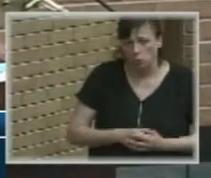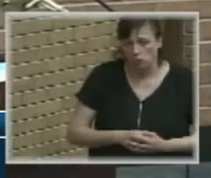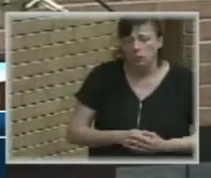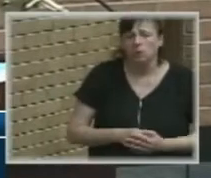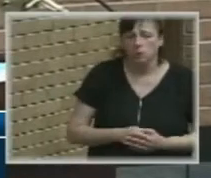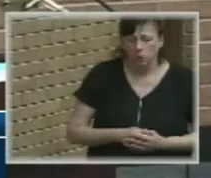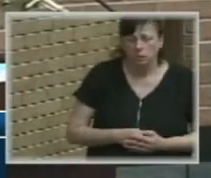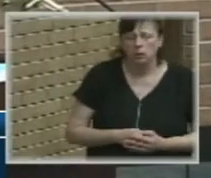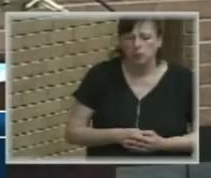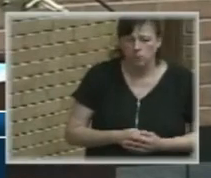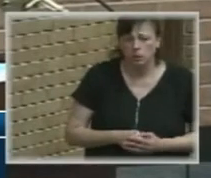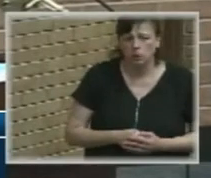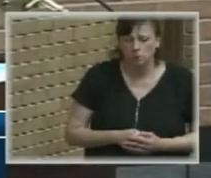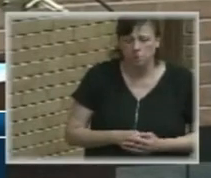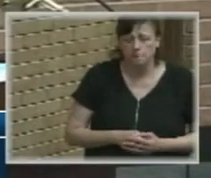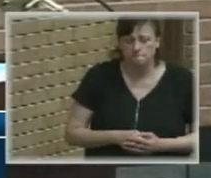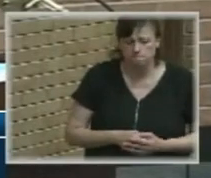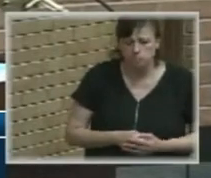And,